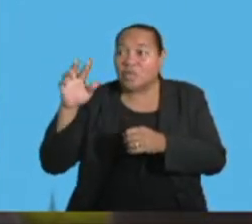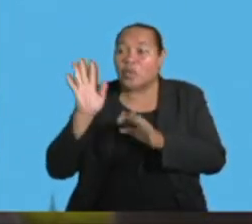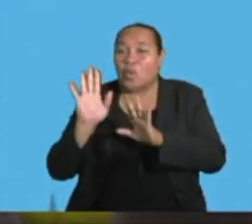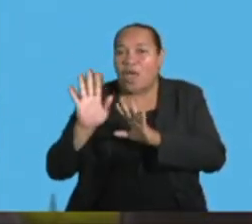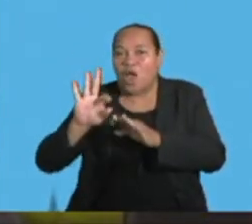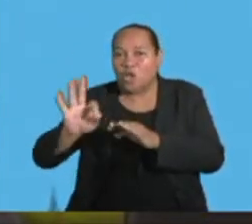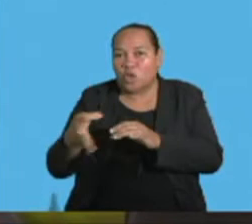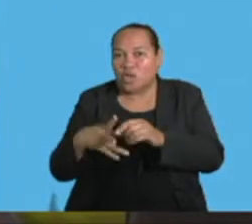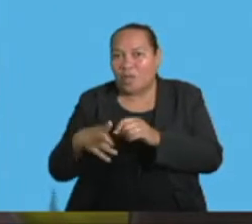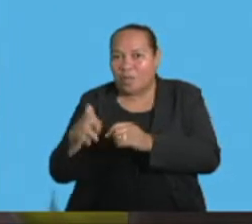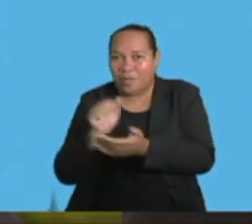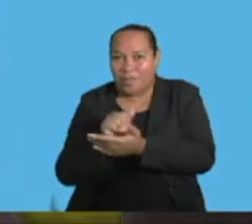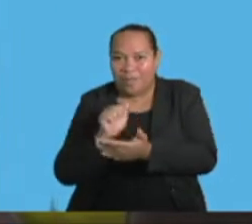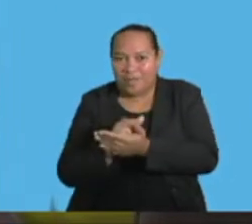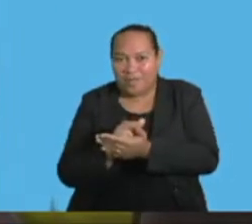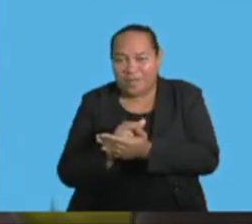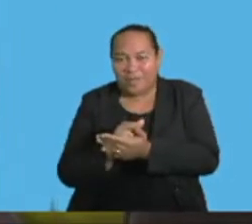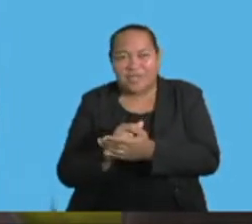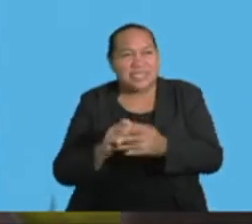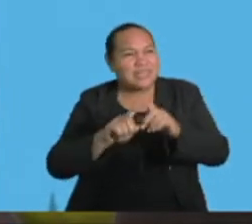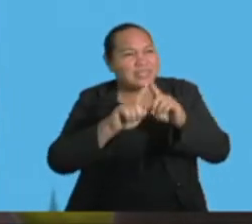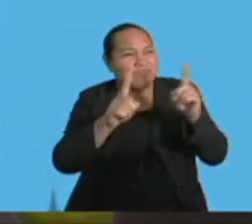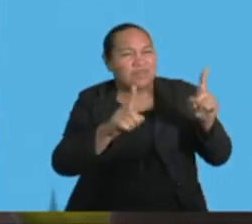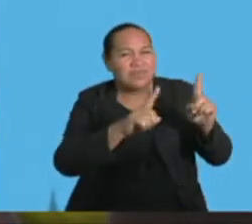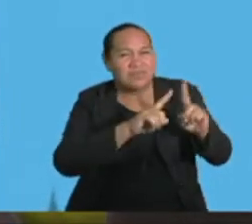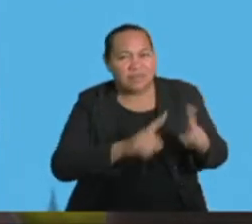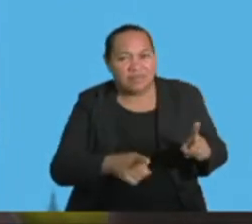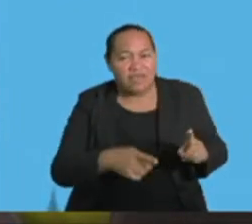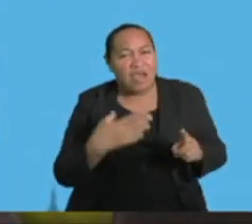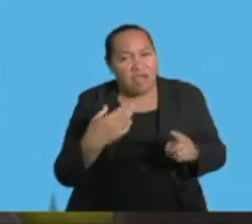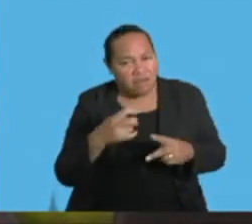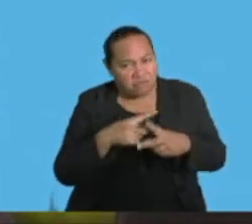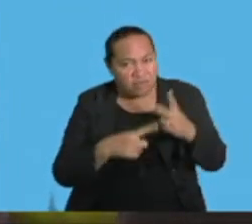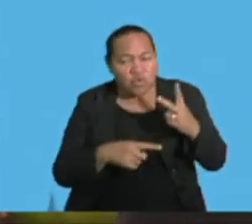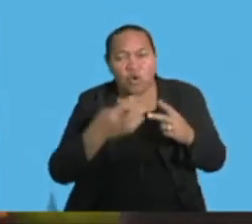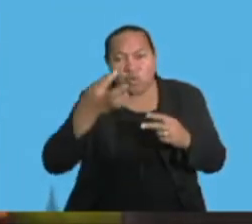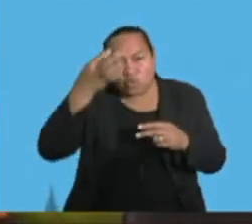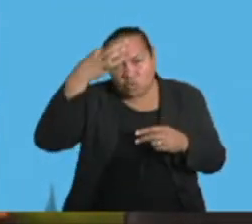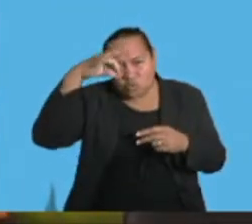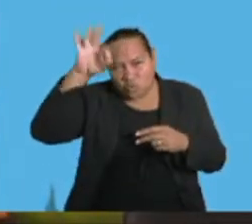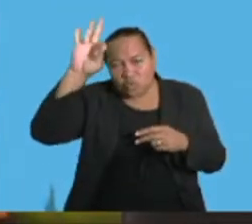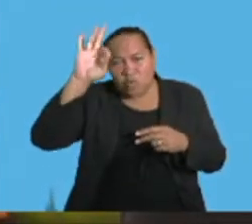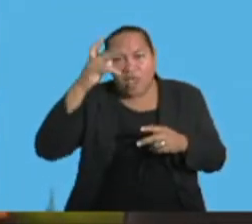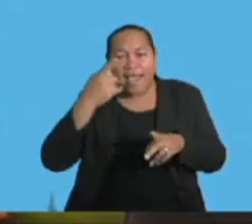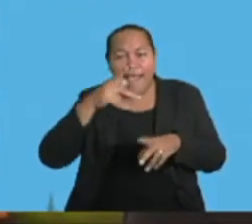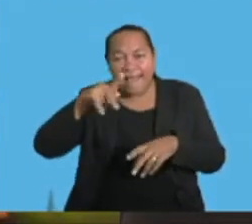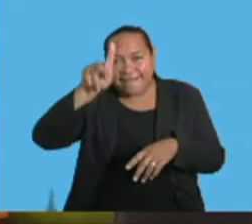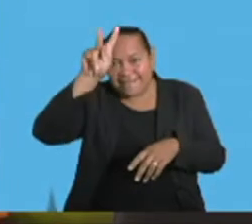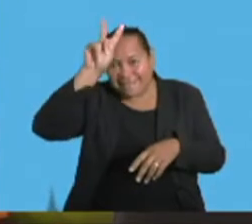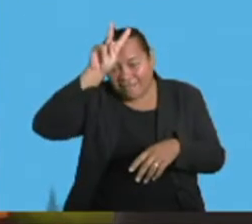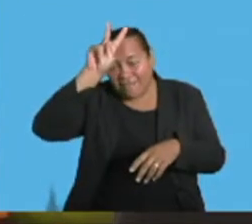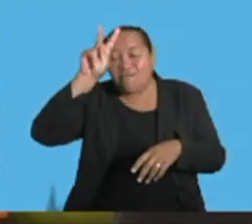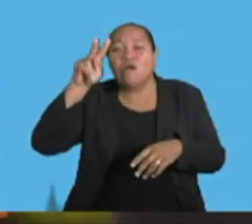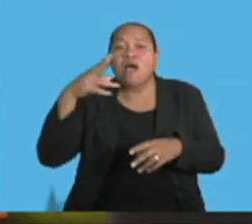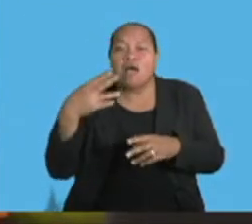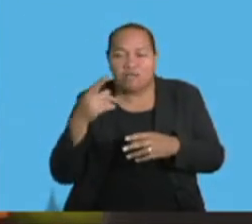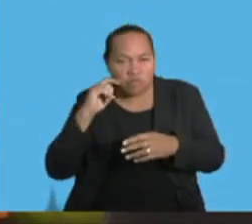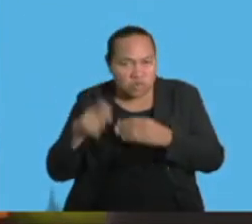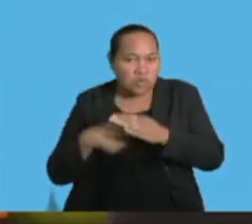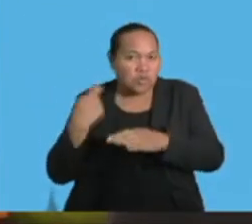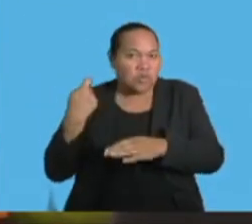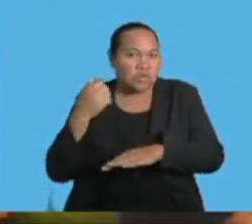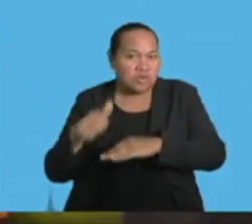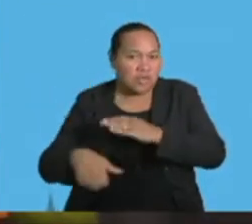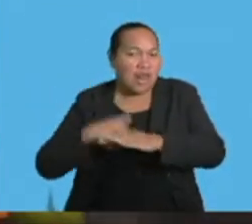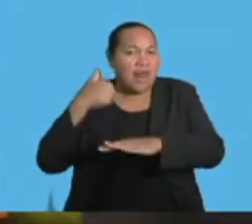opening. Senganga and Kayasi now have new branches. Rotuma and Kandavu, the tenders have been called, they'll be setting up offices there. The